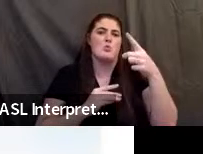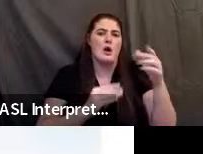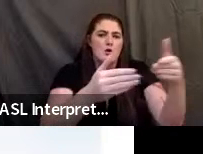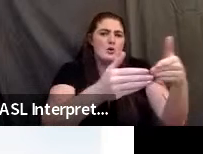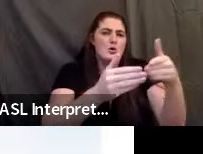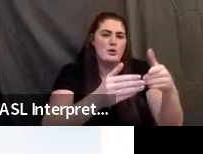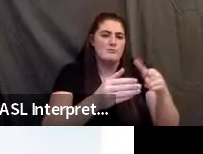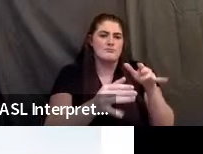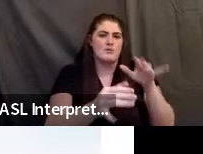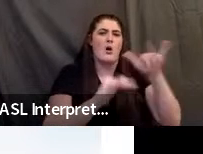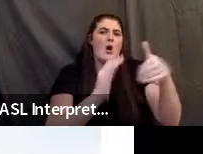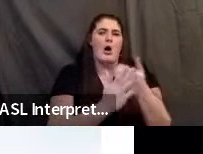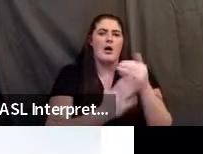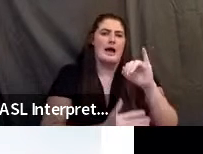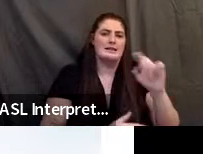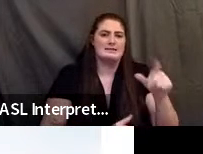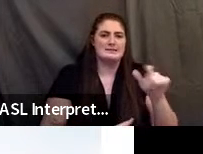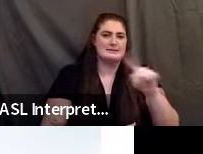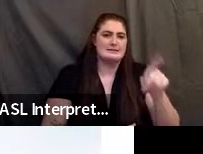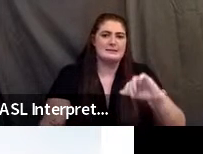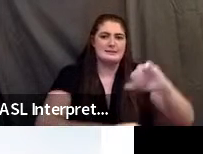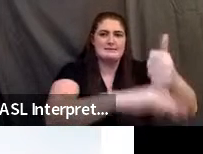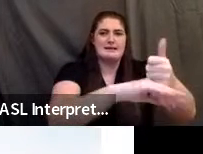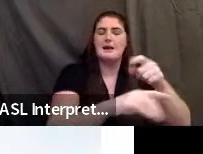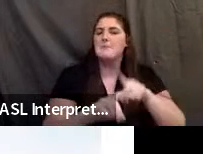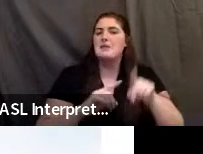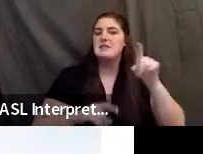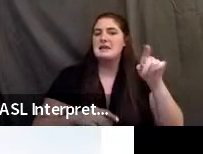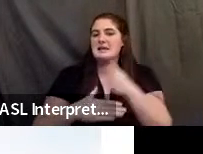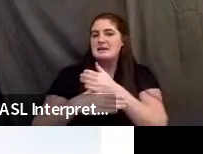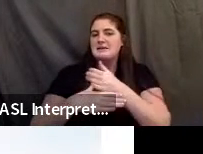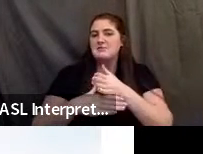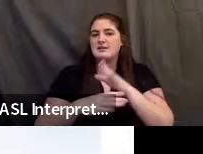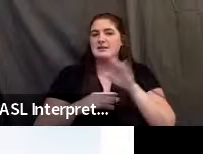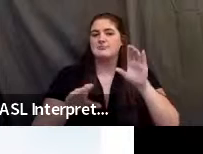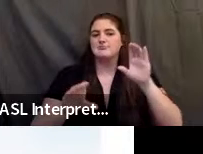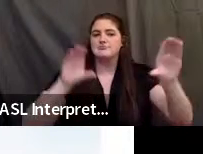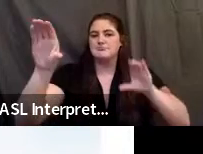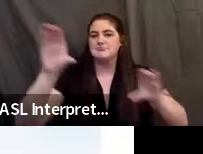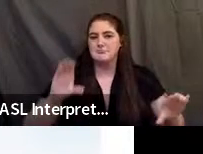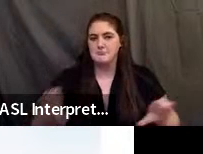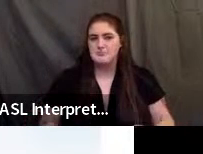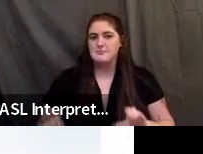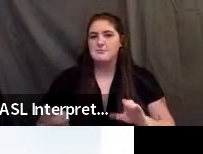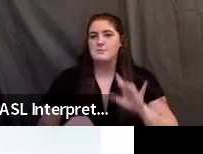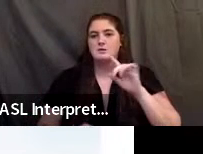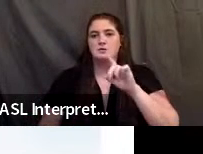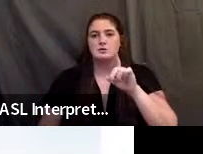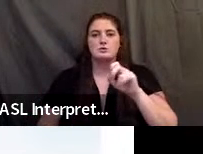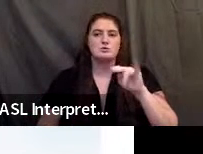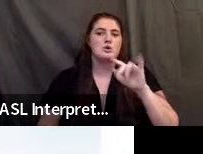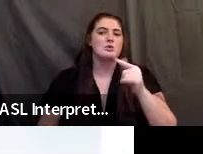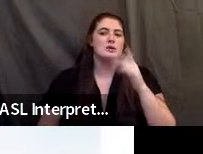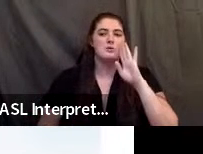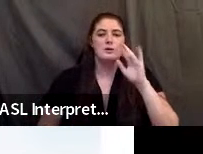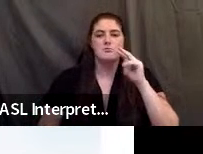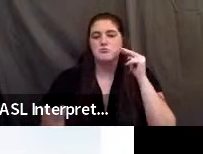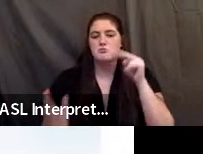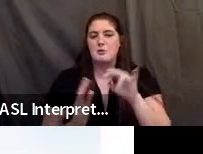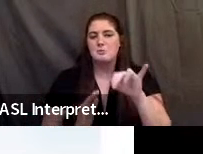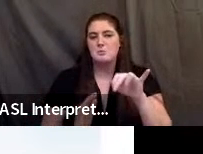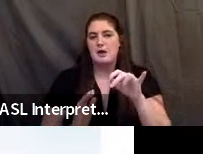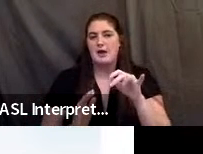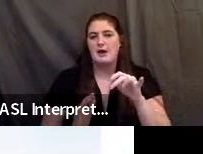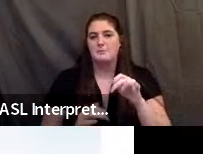evenly distributed across the building. And so the zoning reviewer does look at that very closely. And